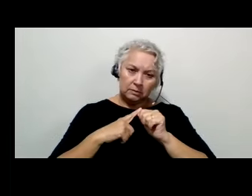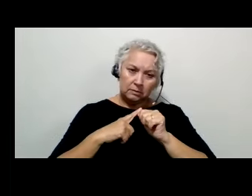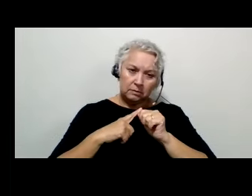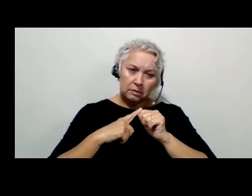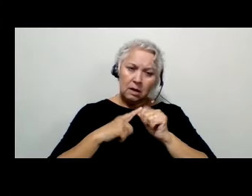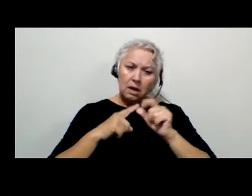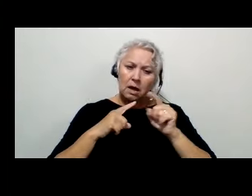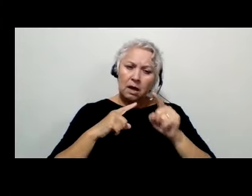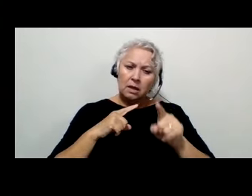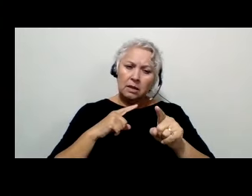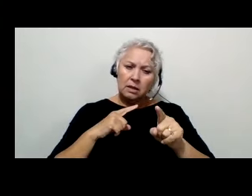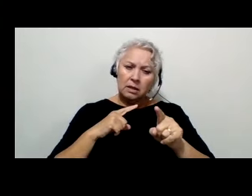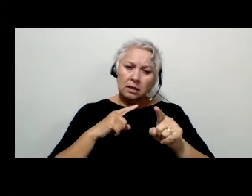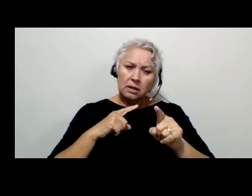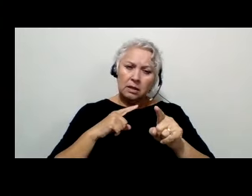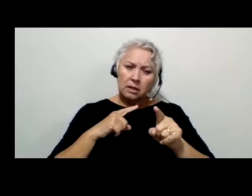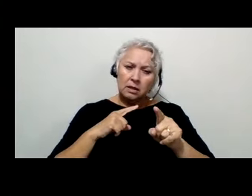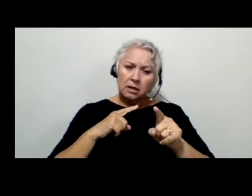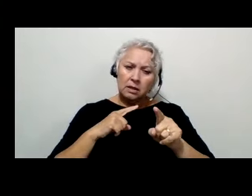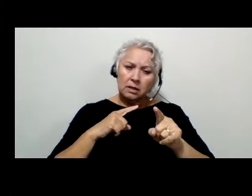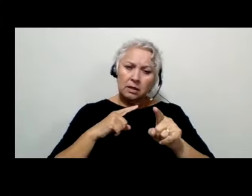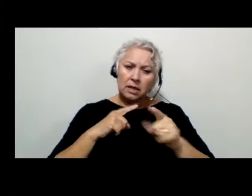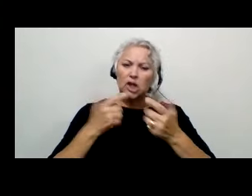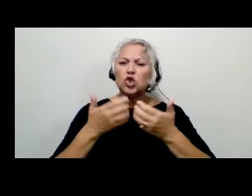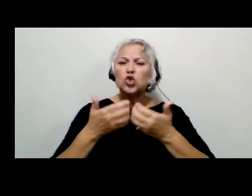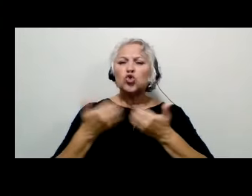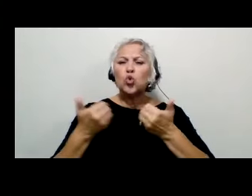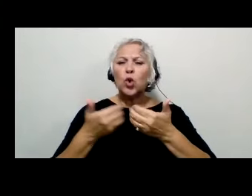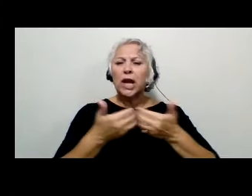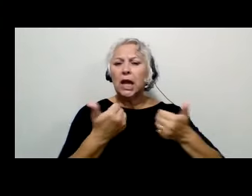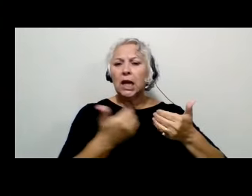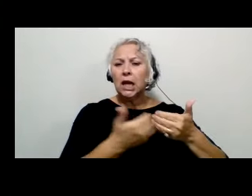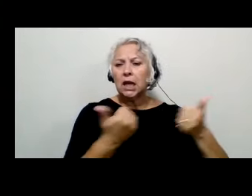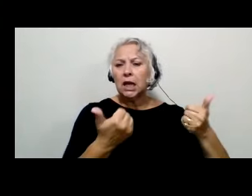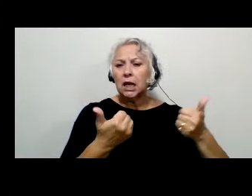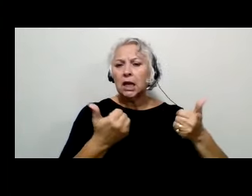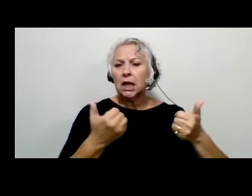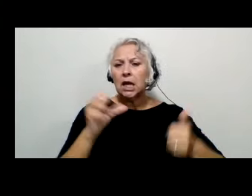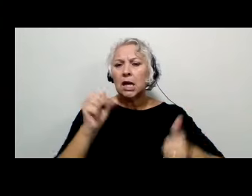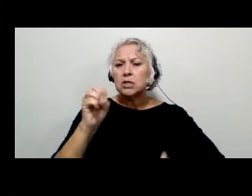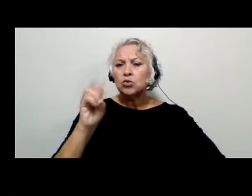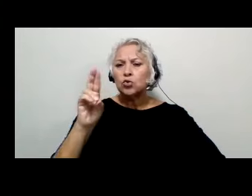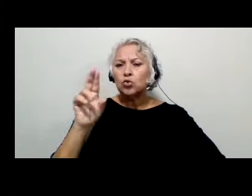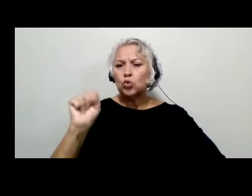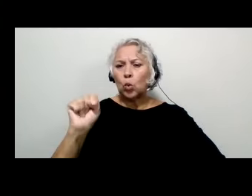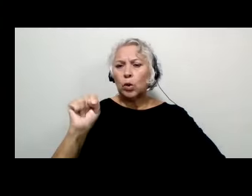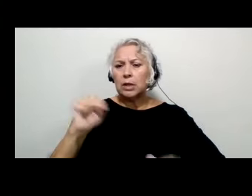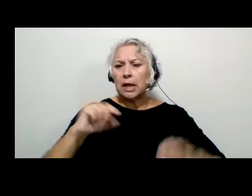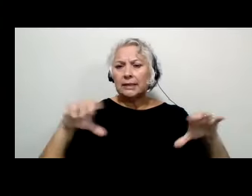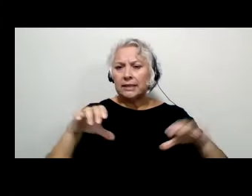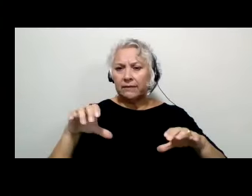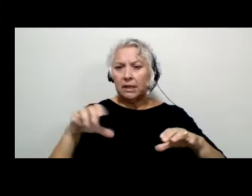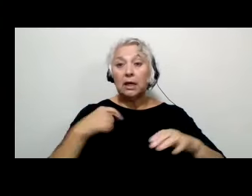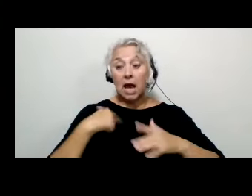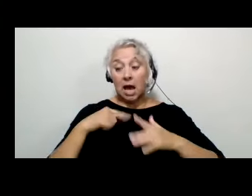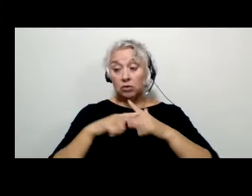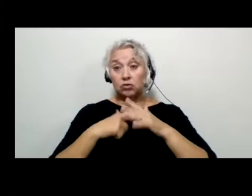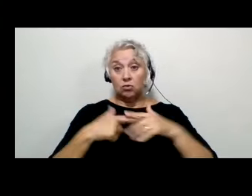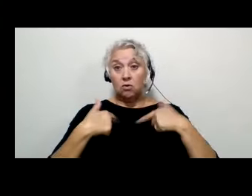is just a sorting activity. And I start